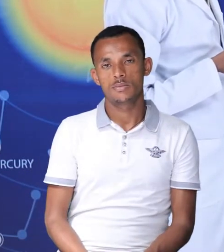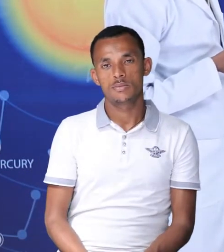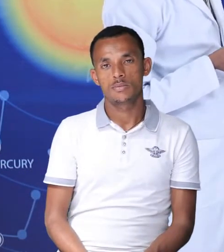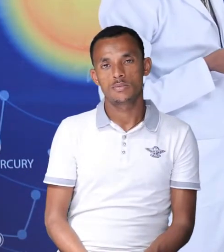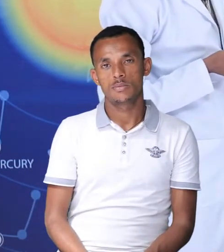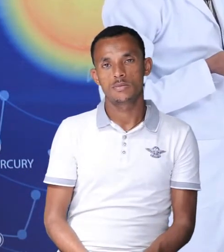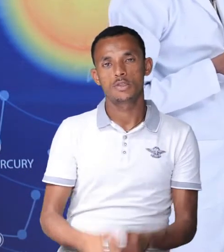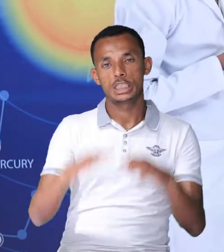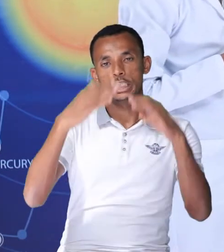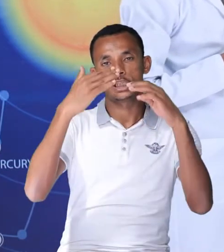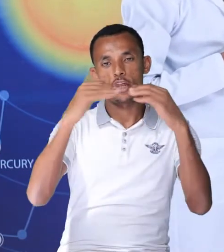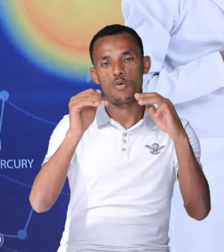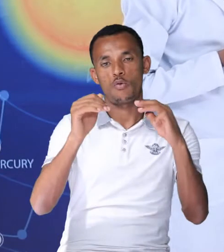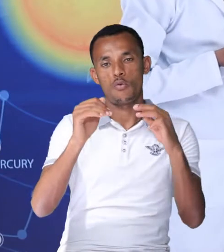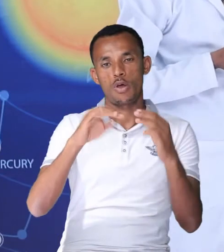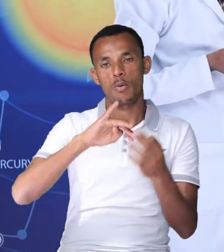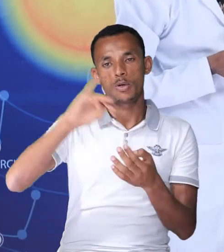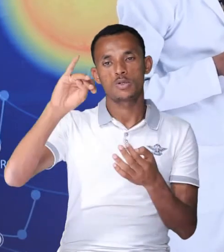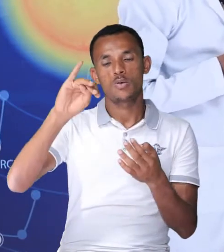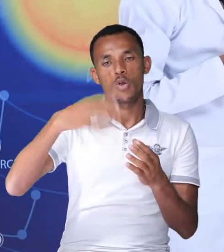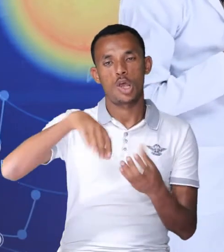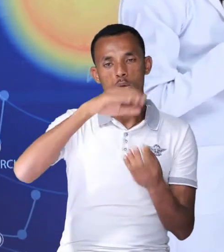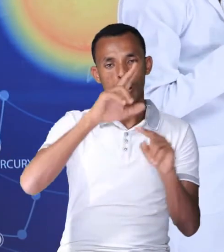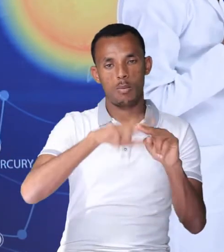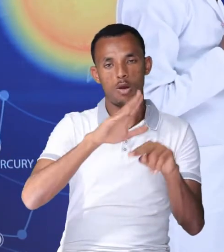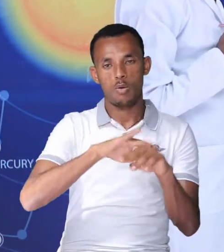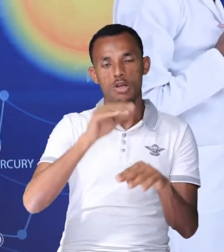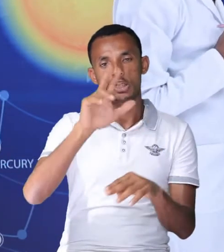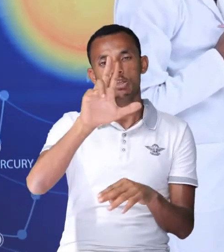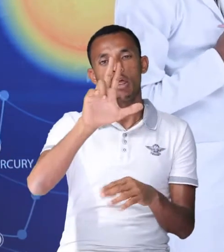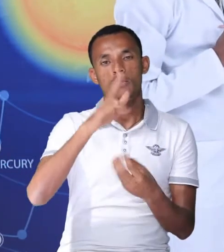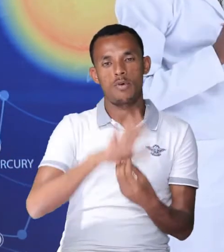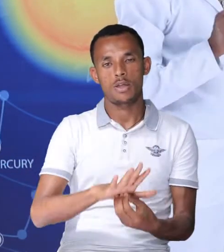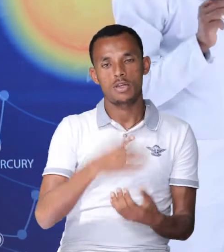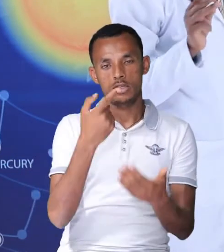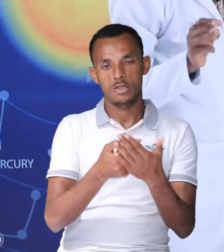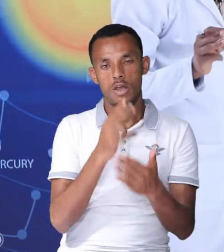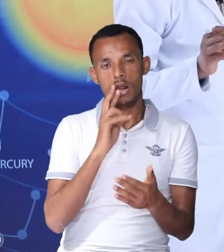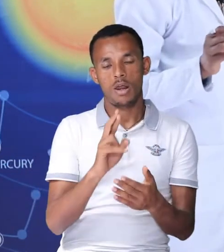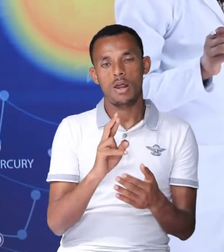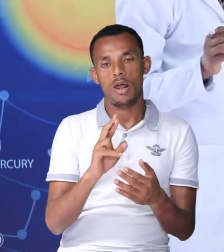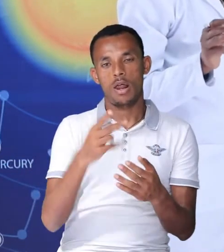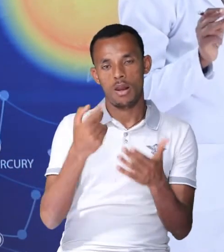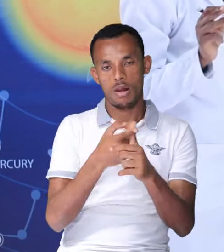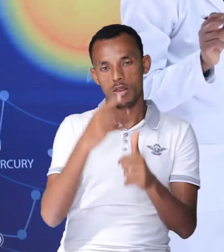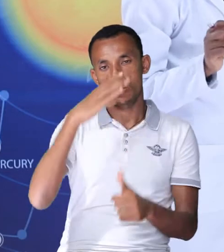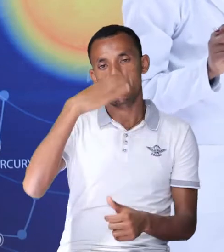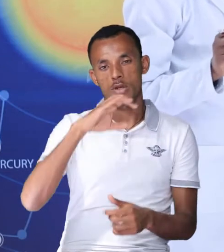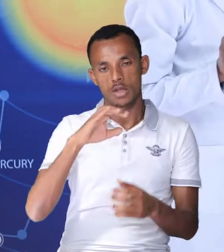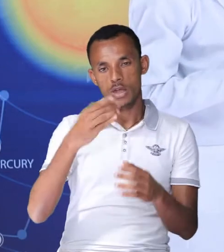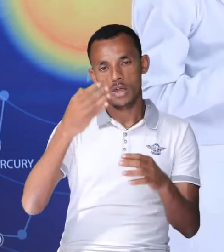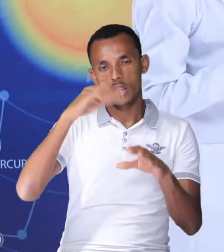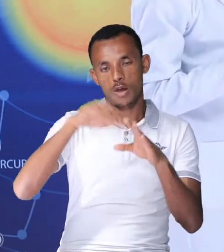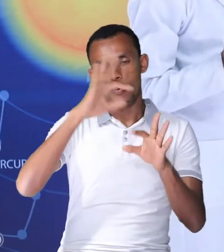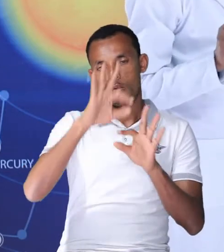The rate of evaporation of liquid depends on 3 factors. These are temperature, intermolecular